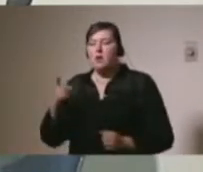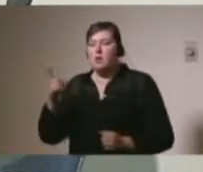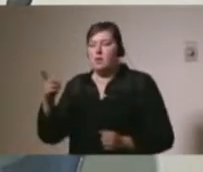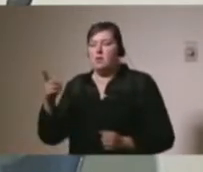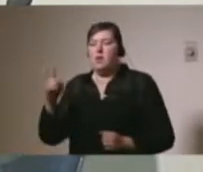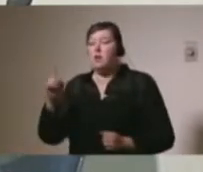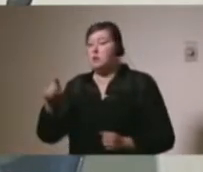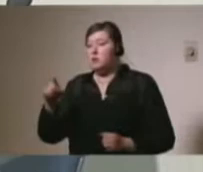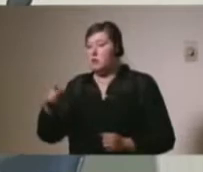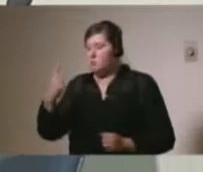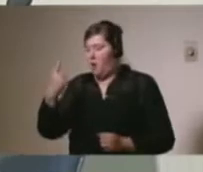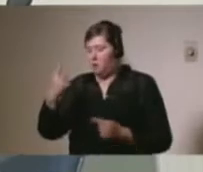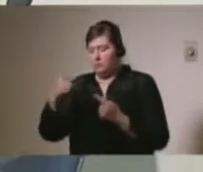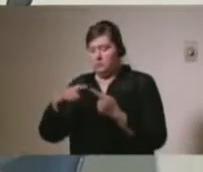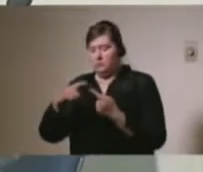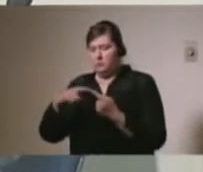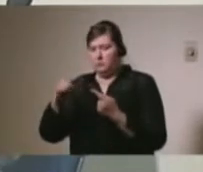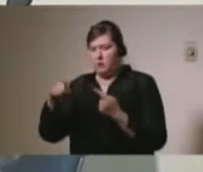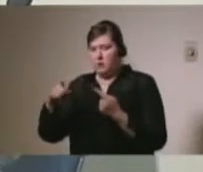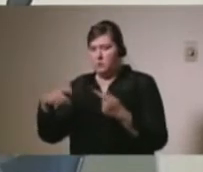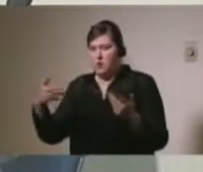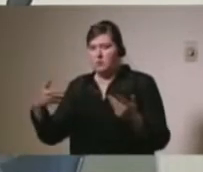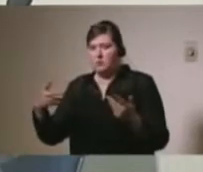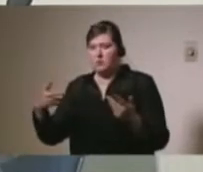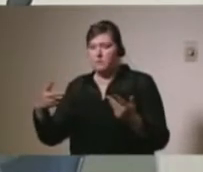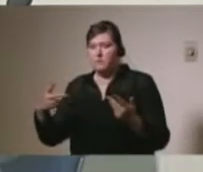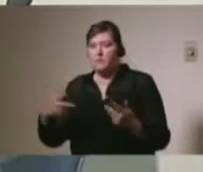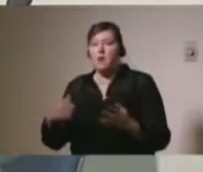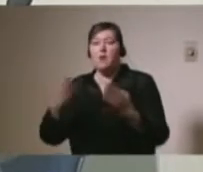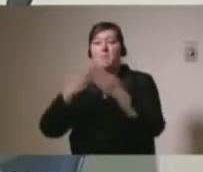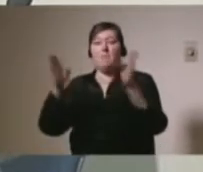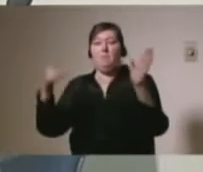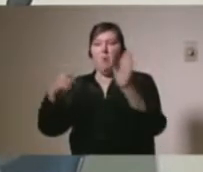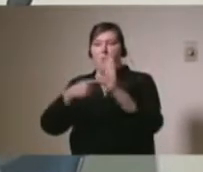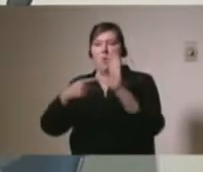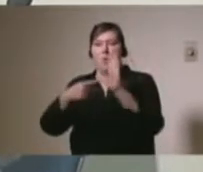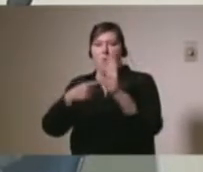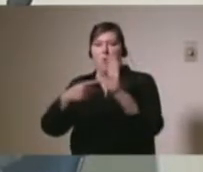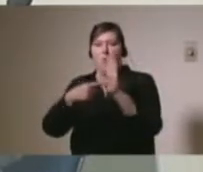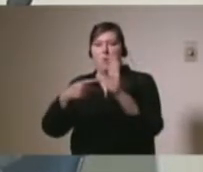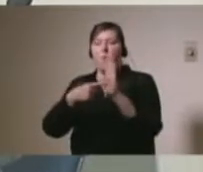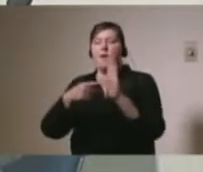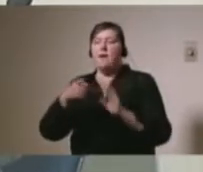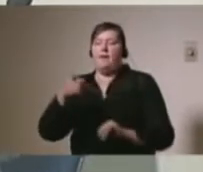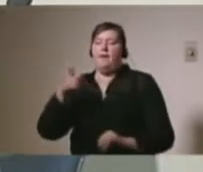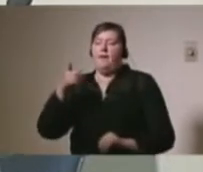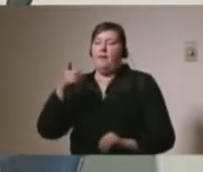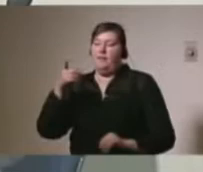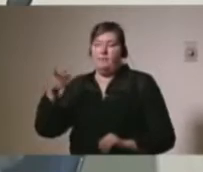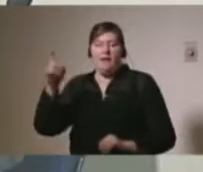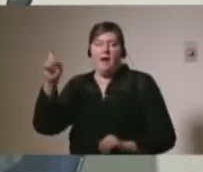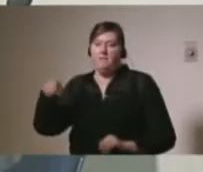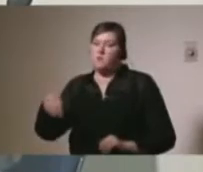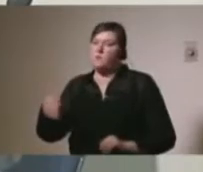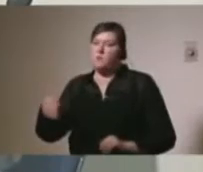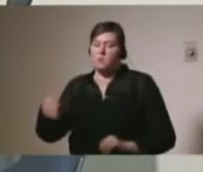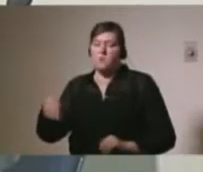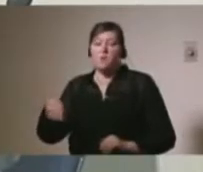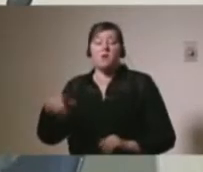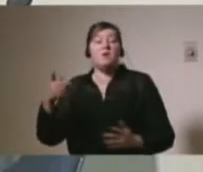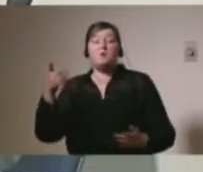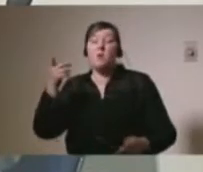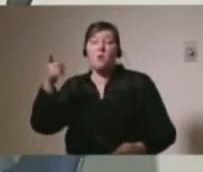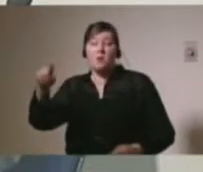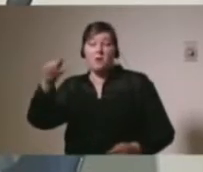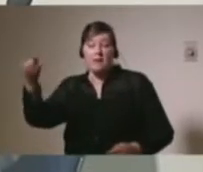need. That is the need to cut the public deficit. So the Italian government asked the